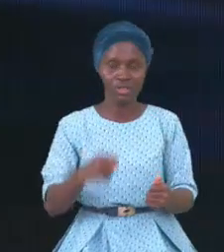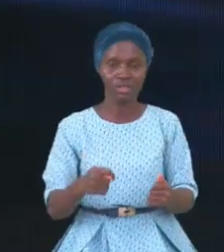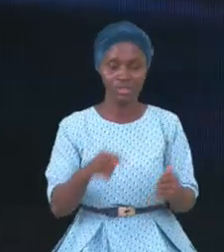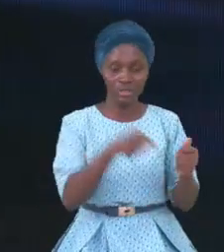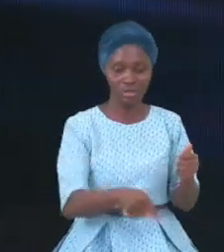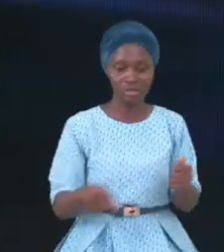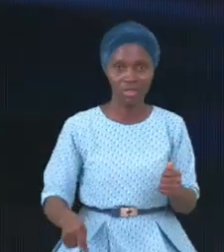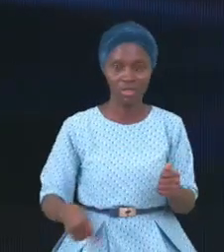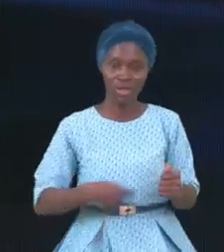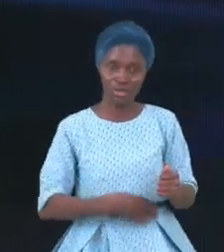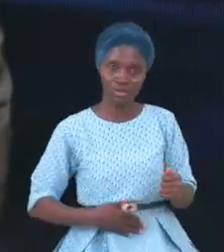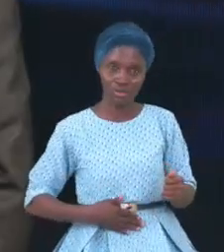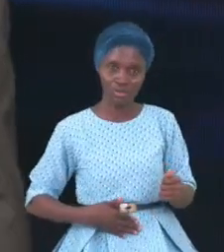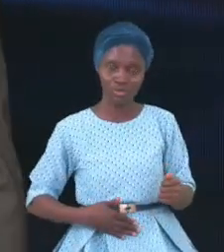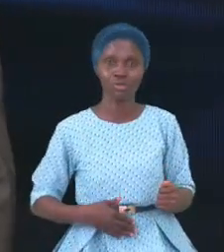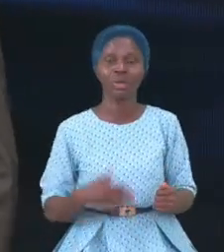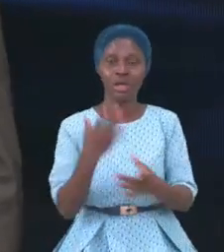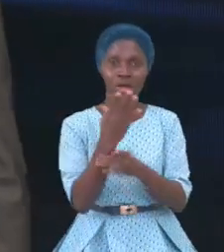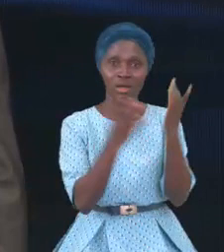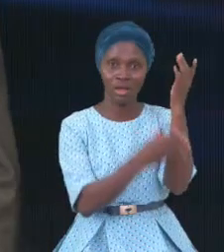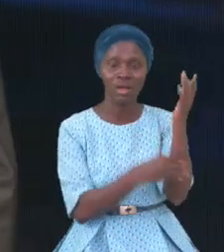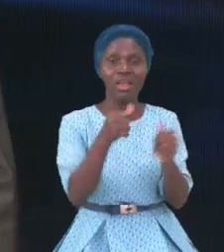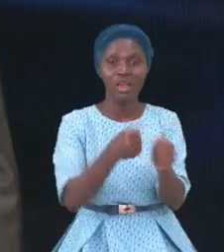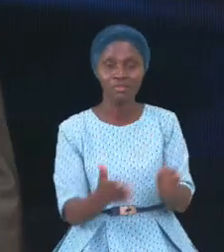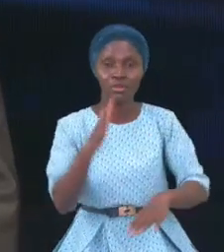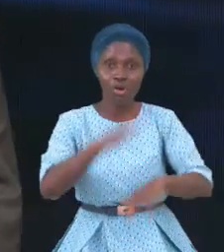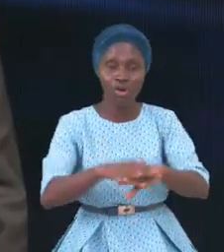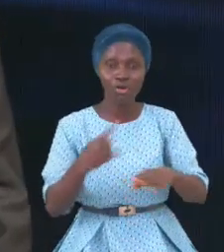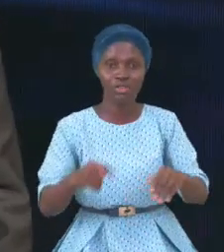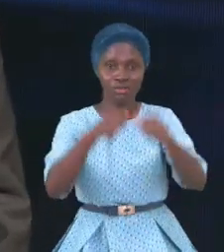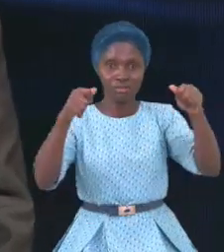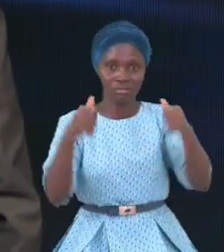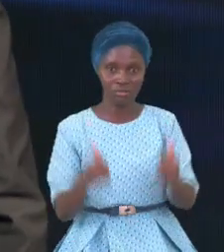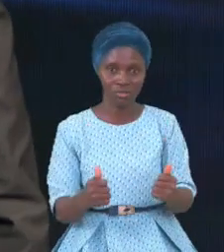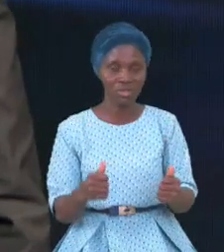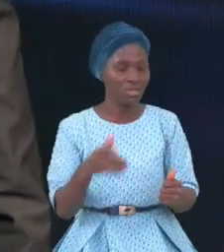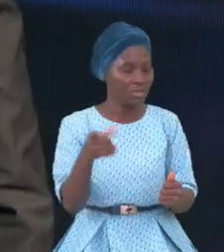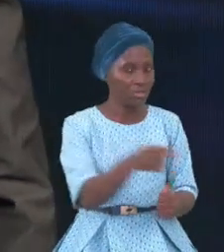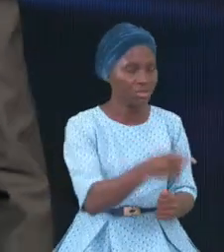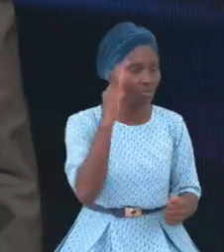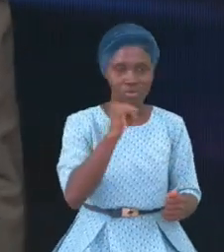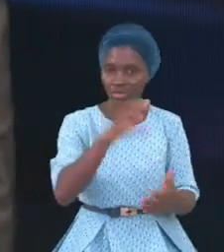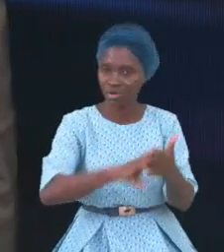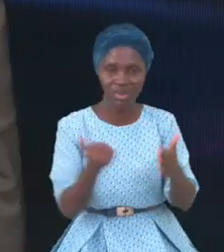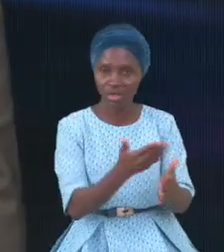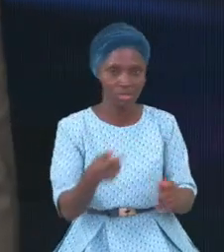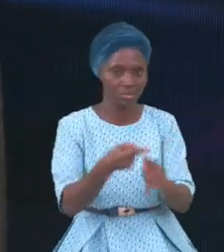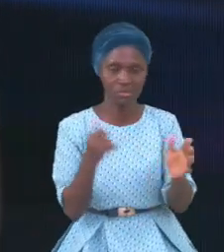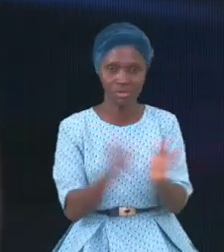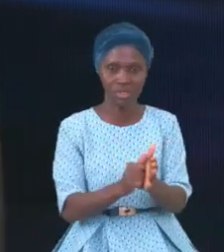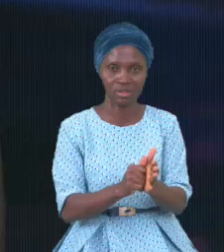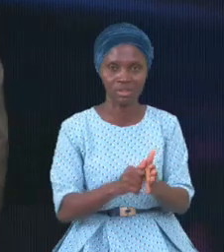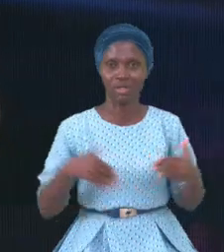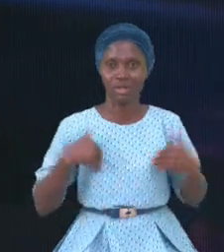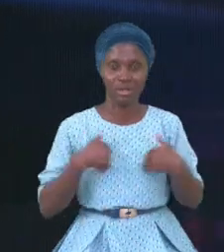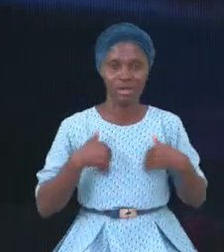everything on the altar. They will not take anything away from that animal. And the priest said, why are you taking